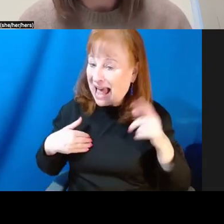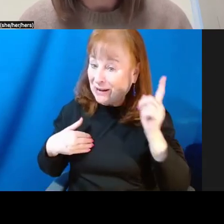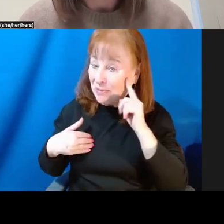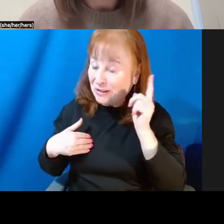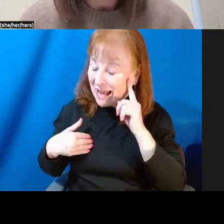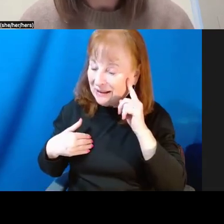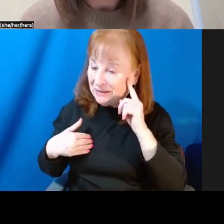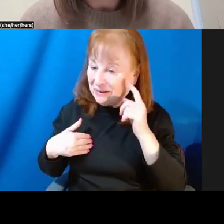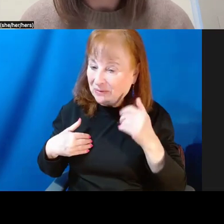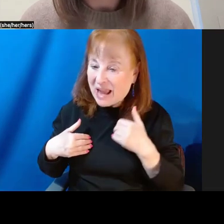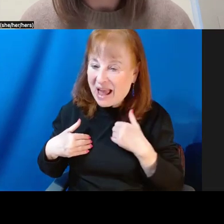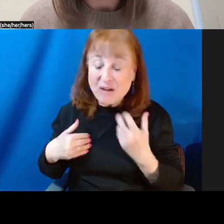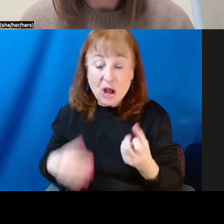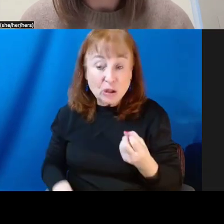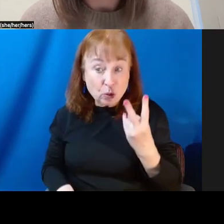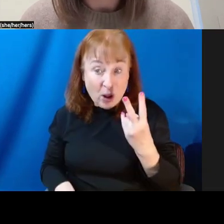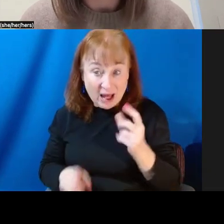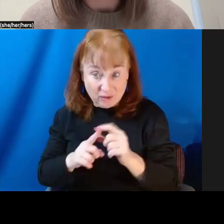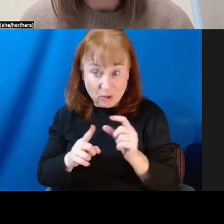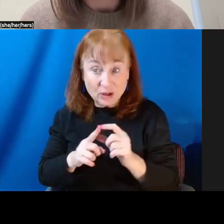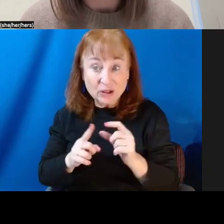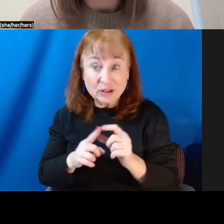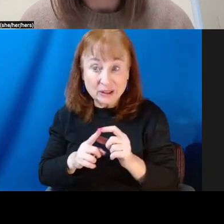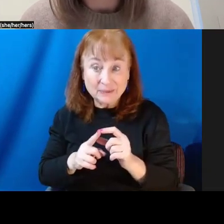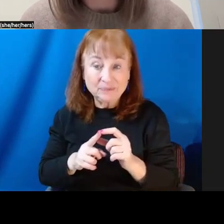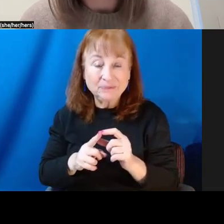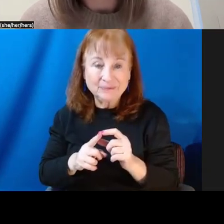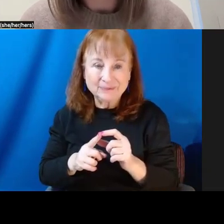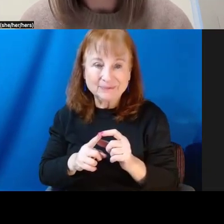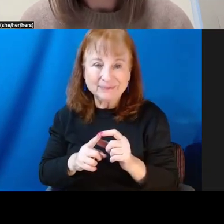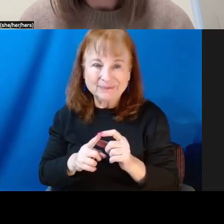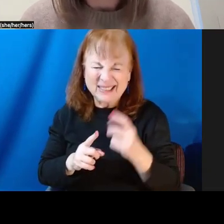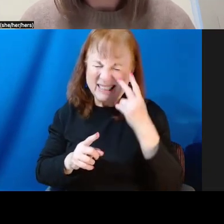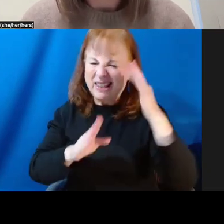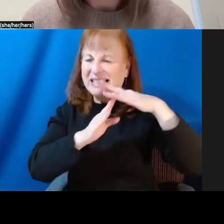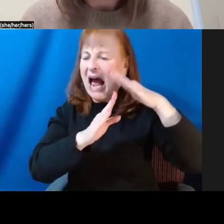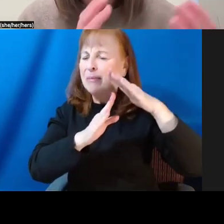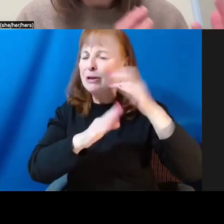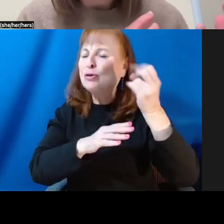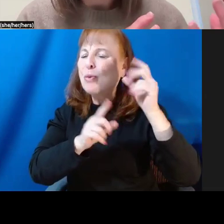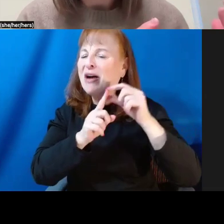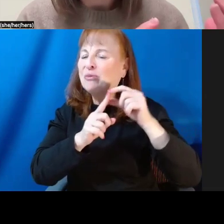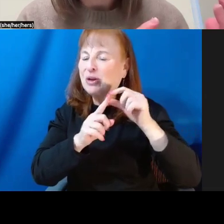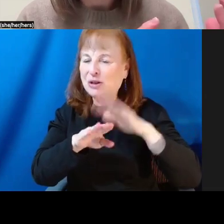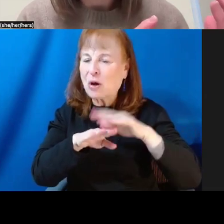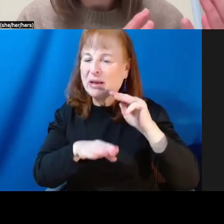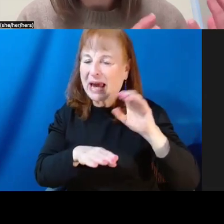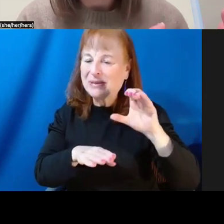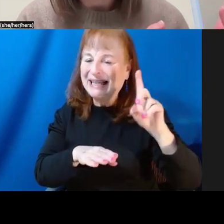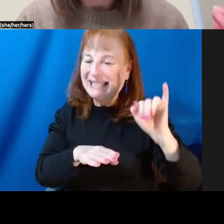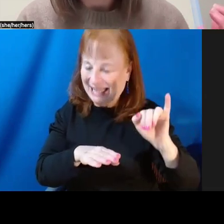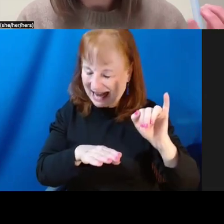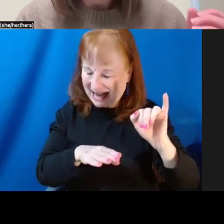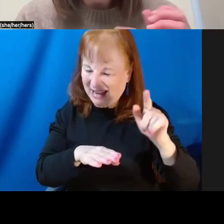there are 12 words, pointing to the top number here, on the MCDI within that category on